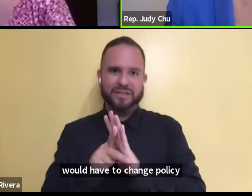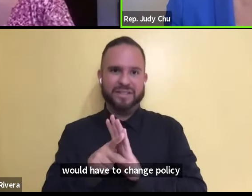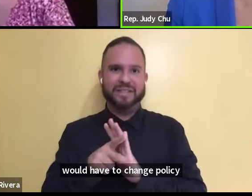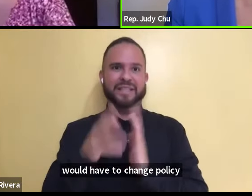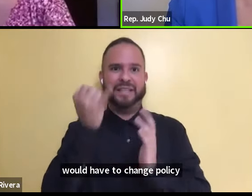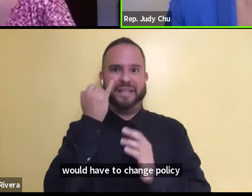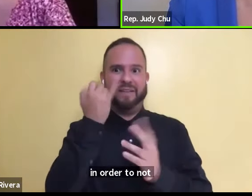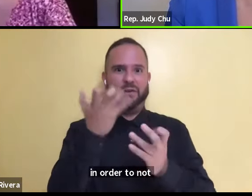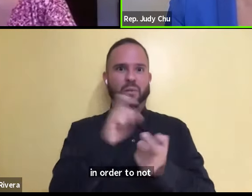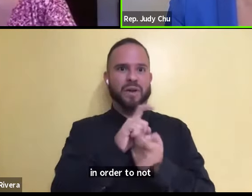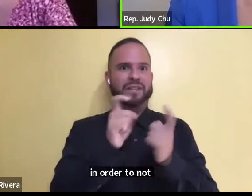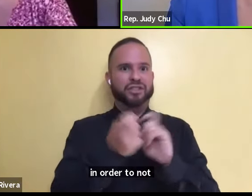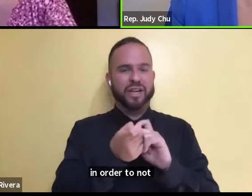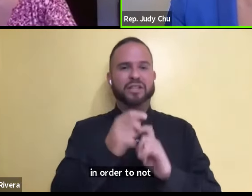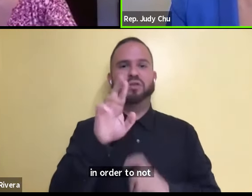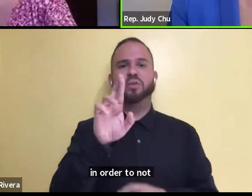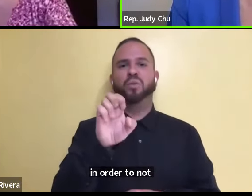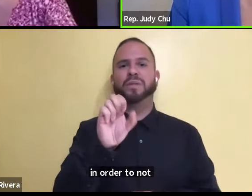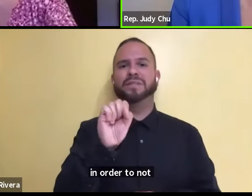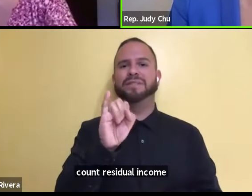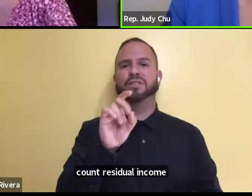unemployment purposes.